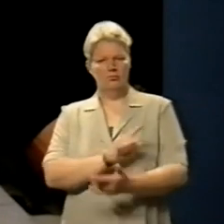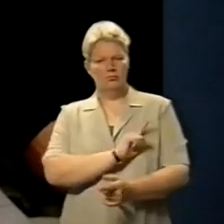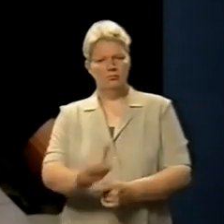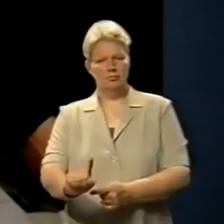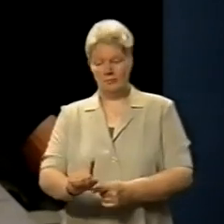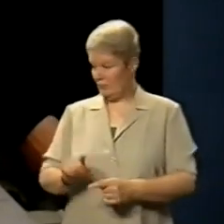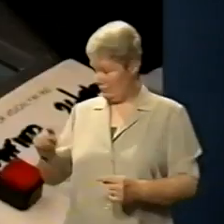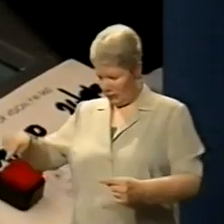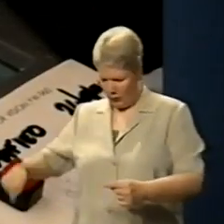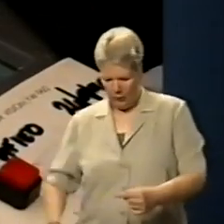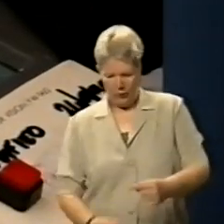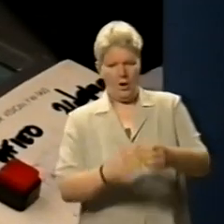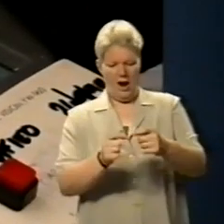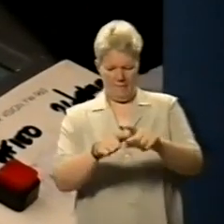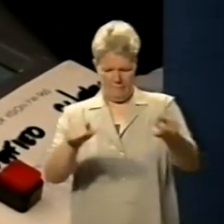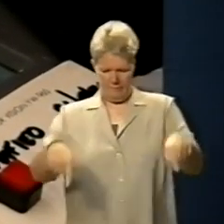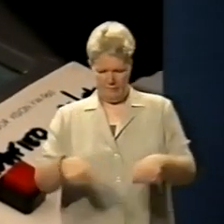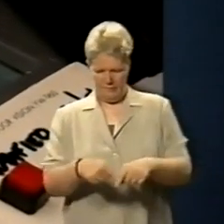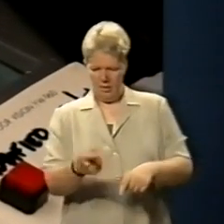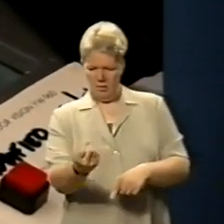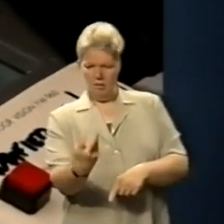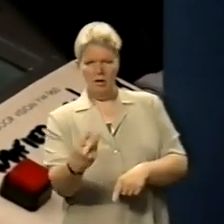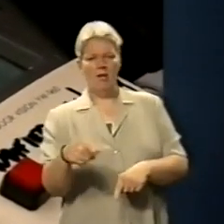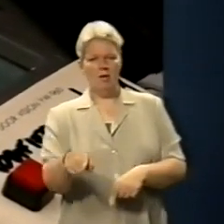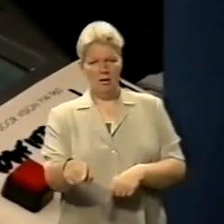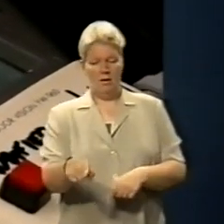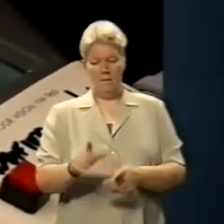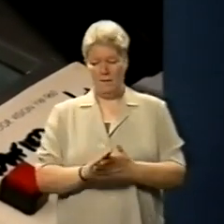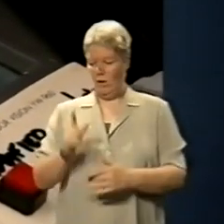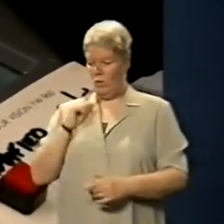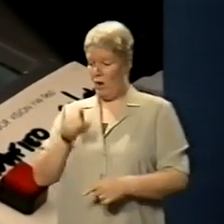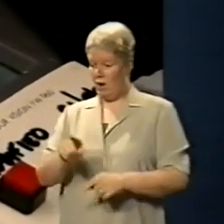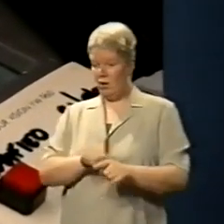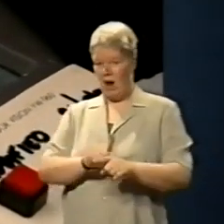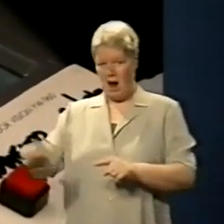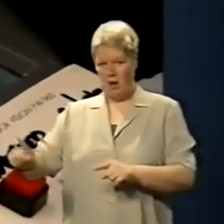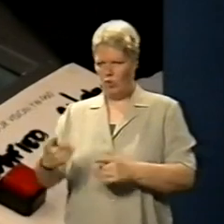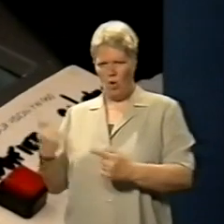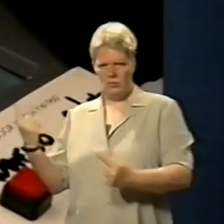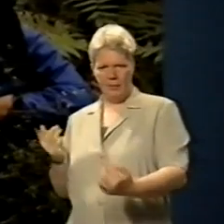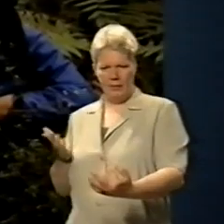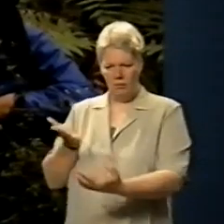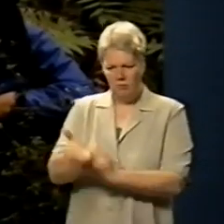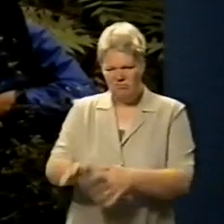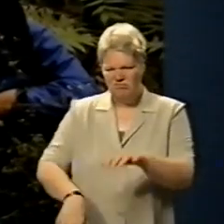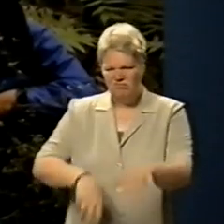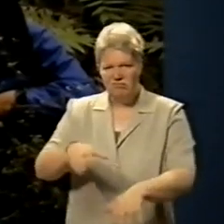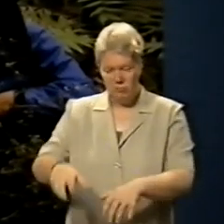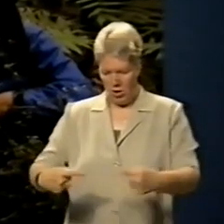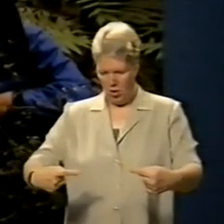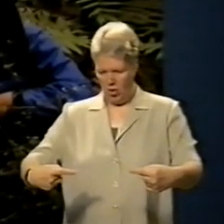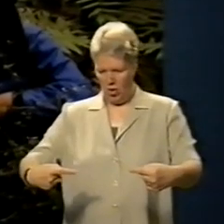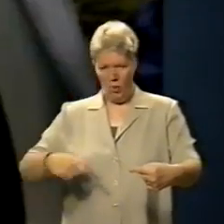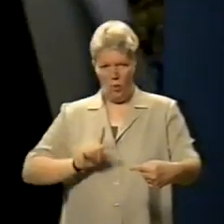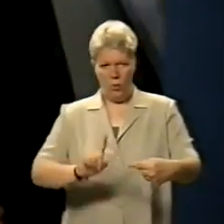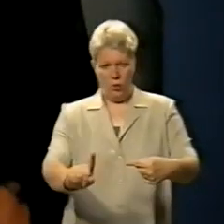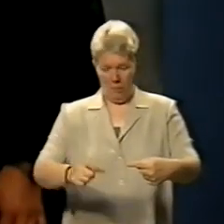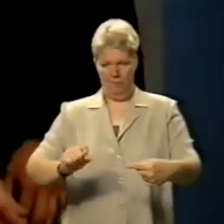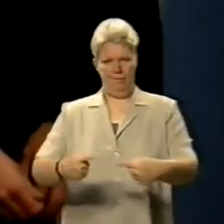to a video entry phone monitor. When there's a predator, or the female, leaves the nest, the beam is broken and a doorbell is triggered in the tent.